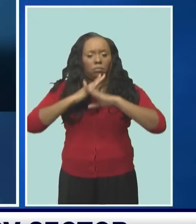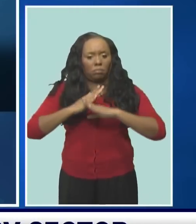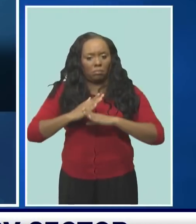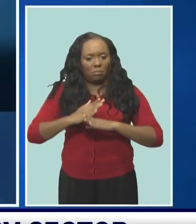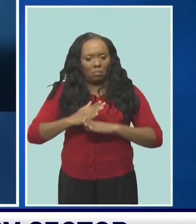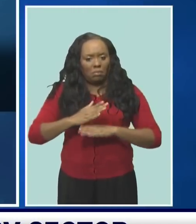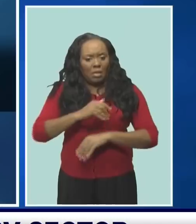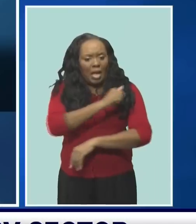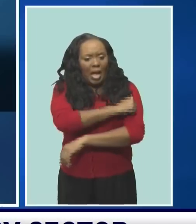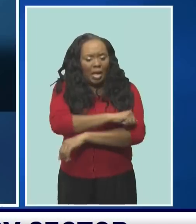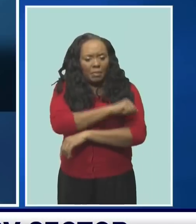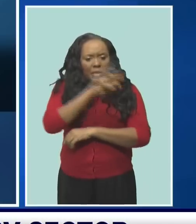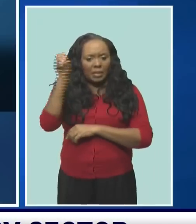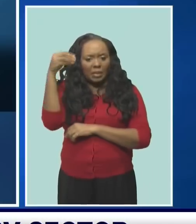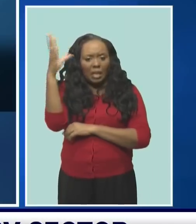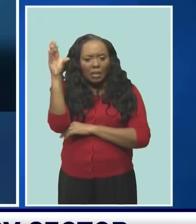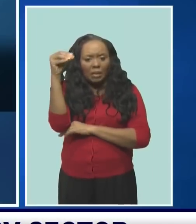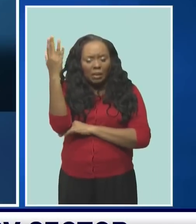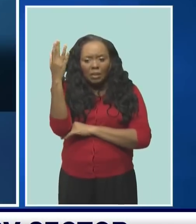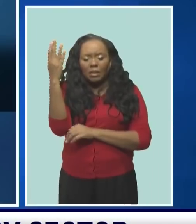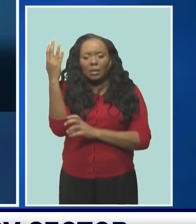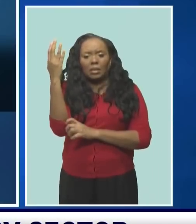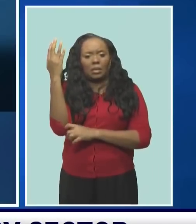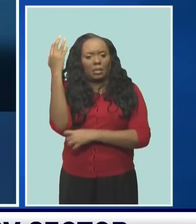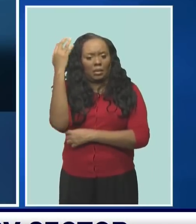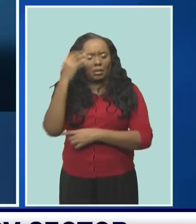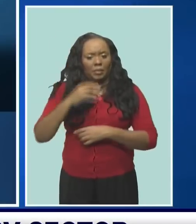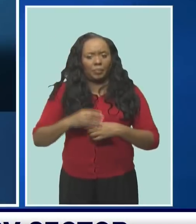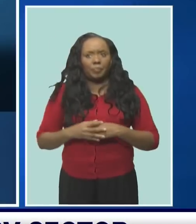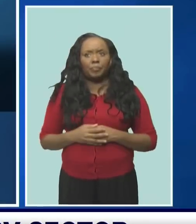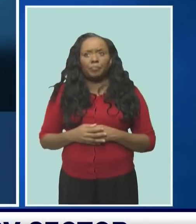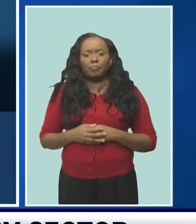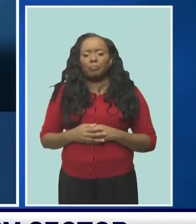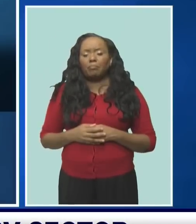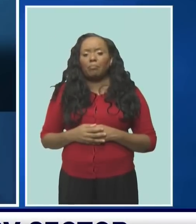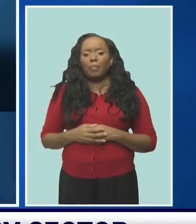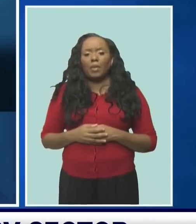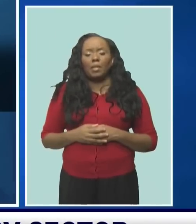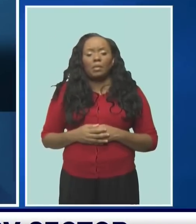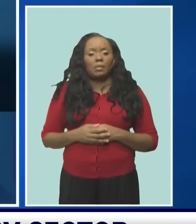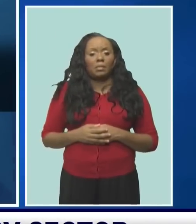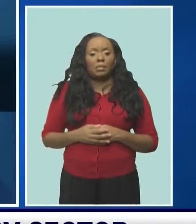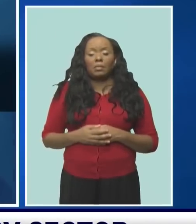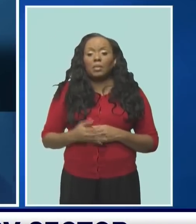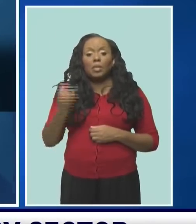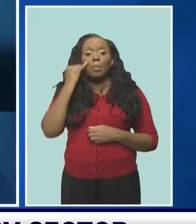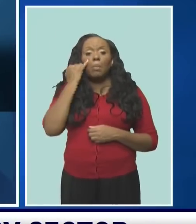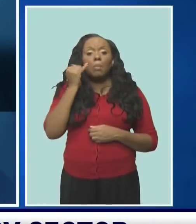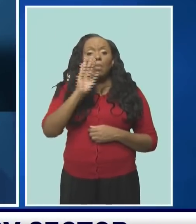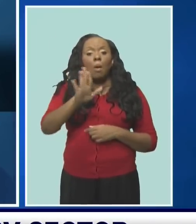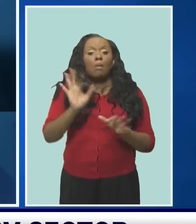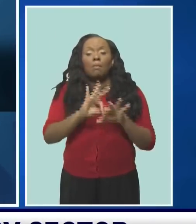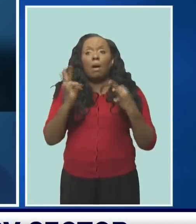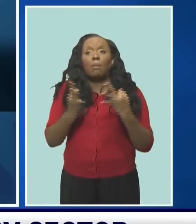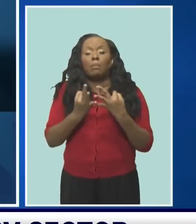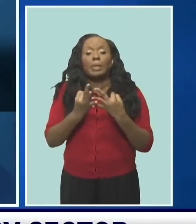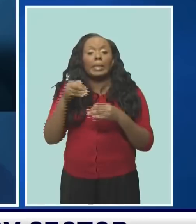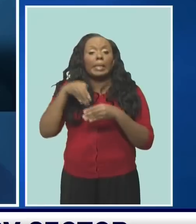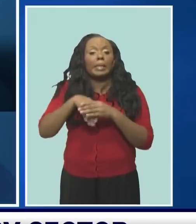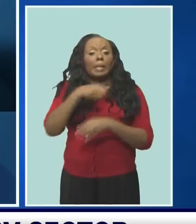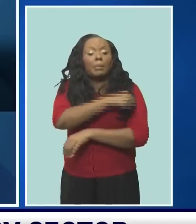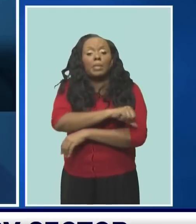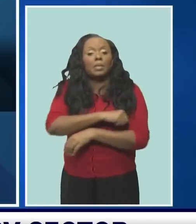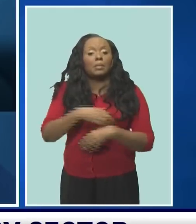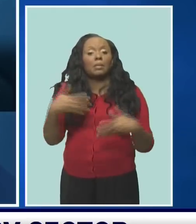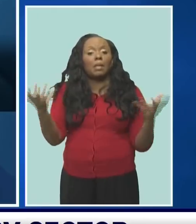their journey to the acute care institution. Such injured or sick can be your own relatives in need of urgent medical